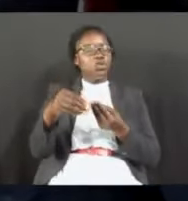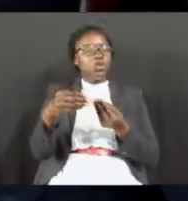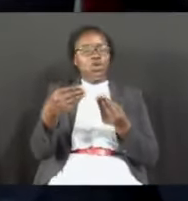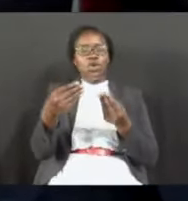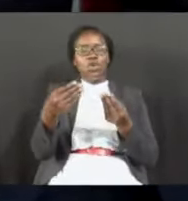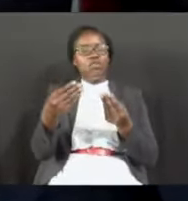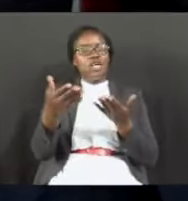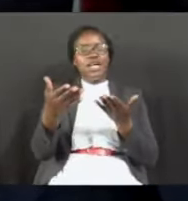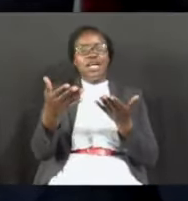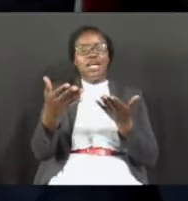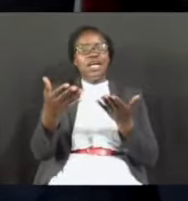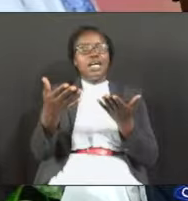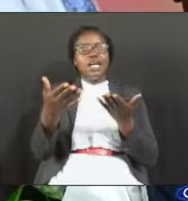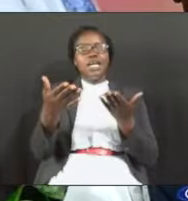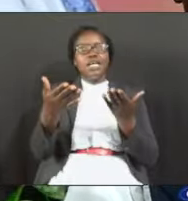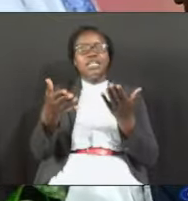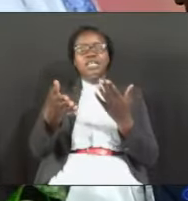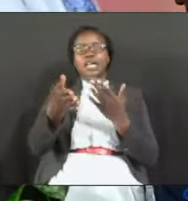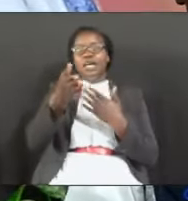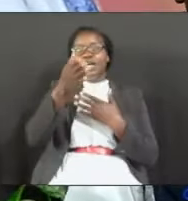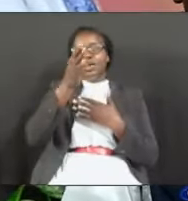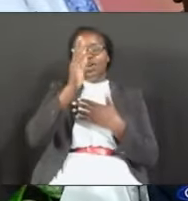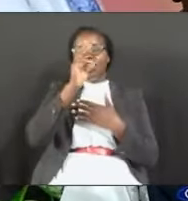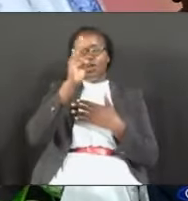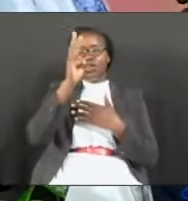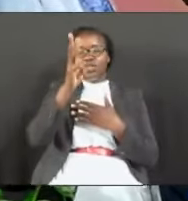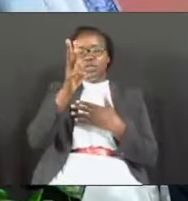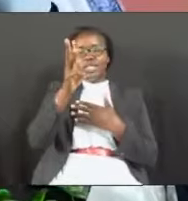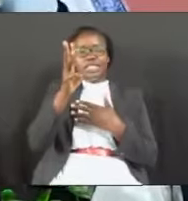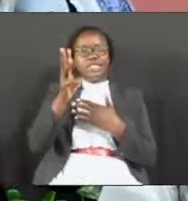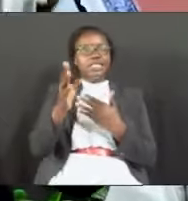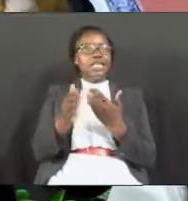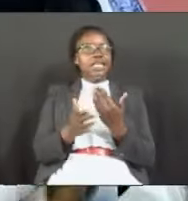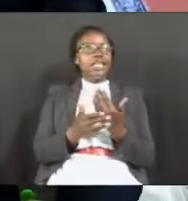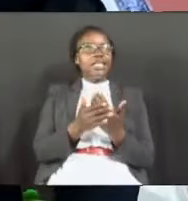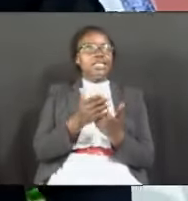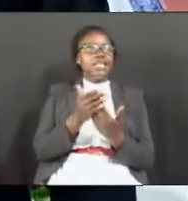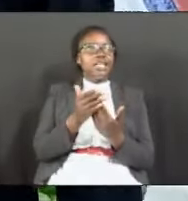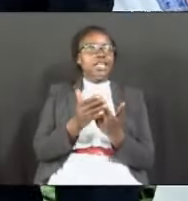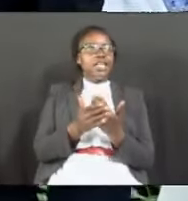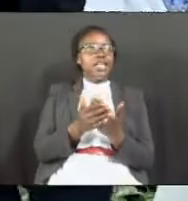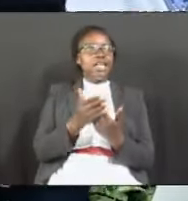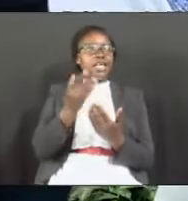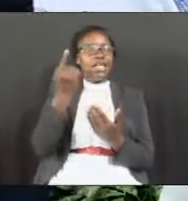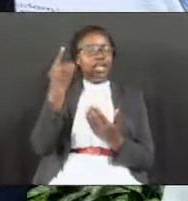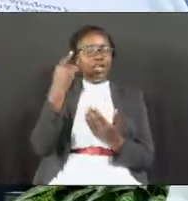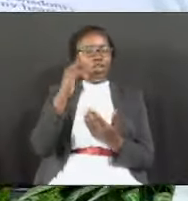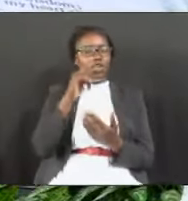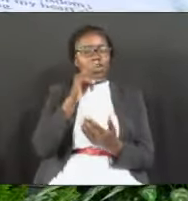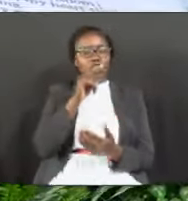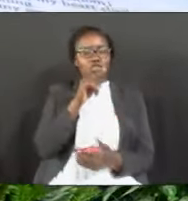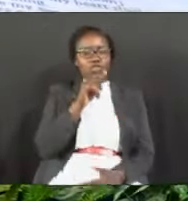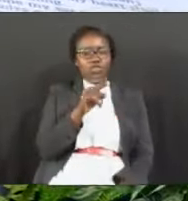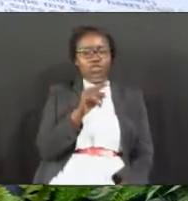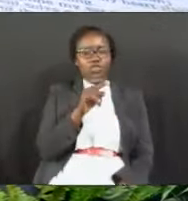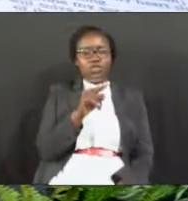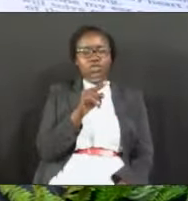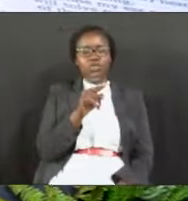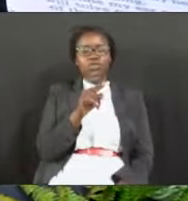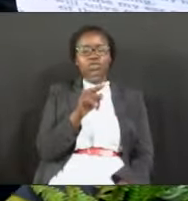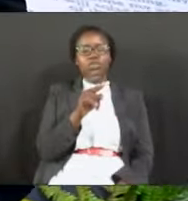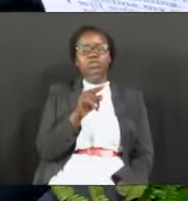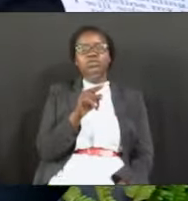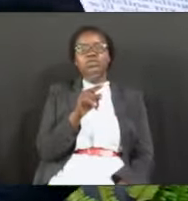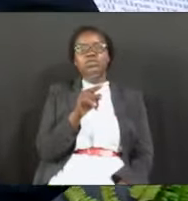will provide. Just trust. God will take care of you. He